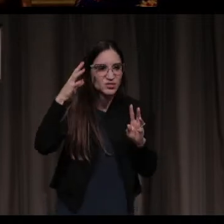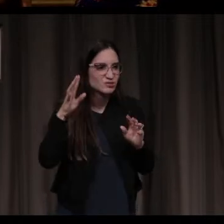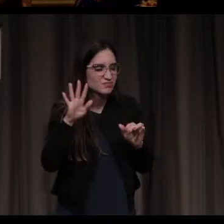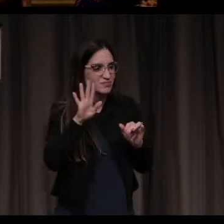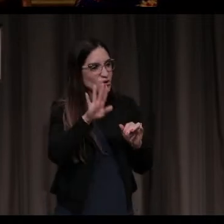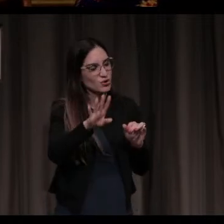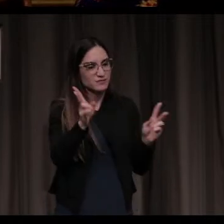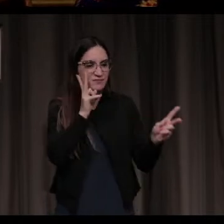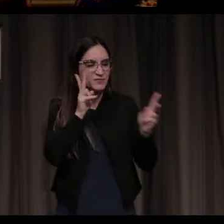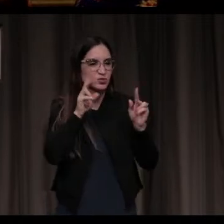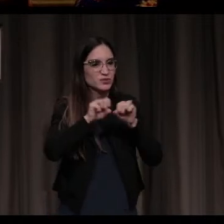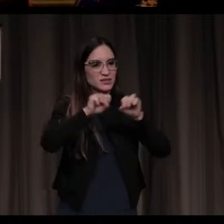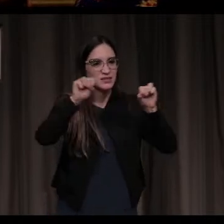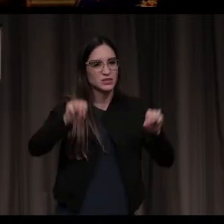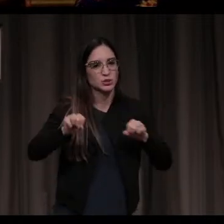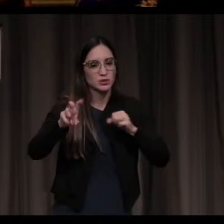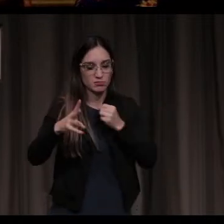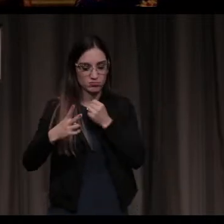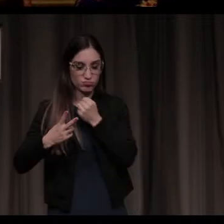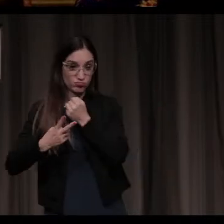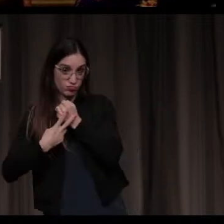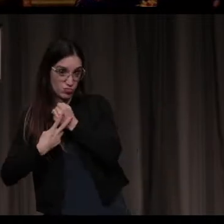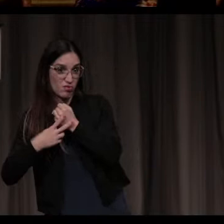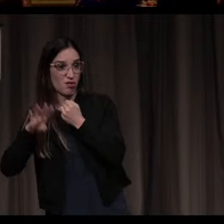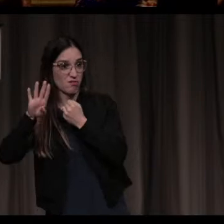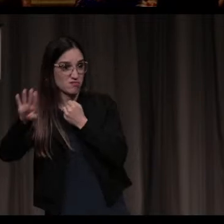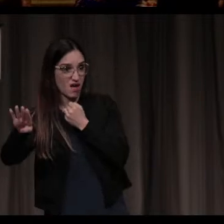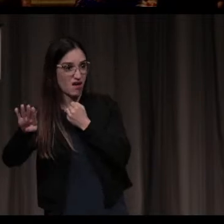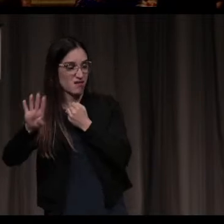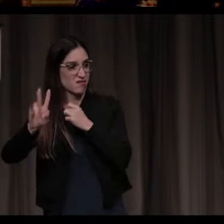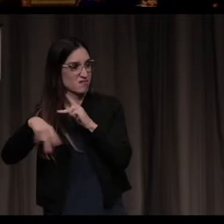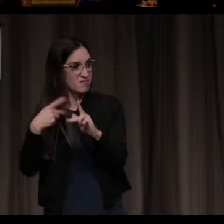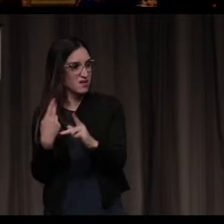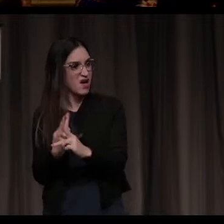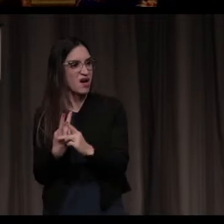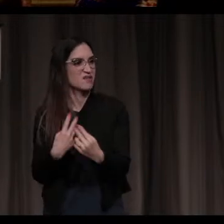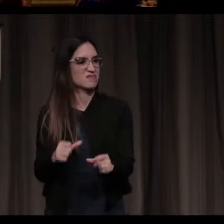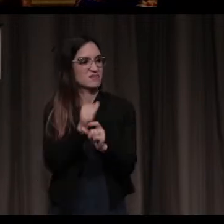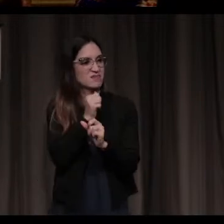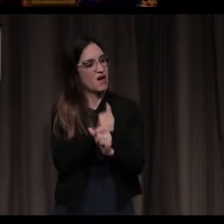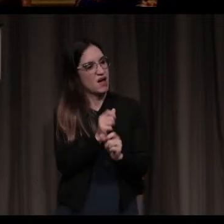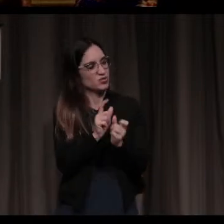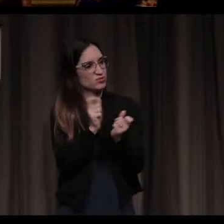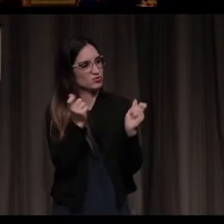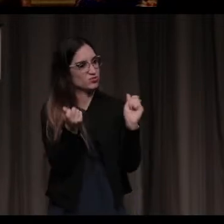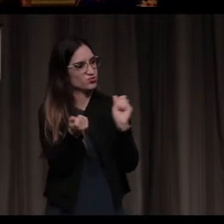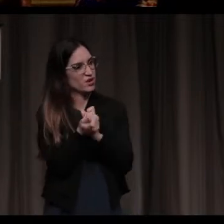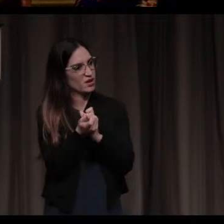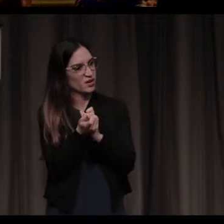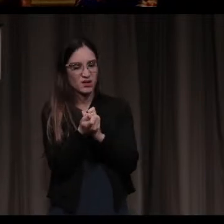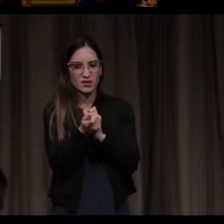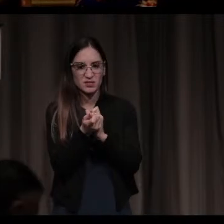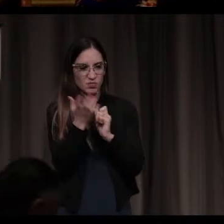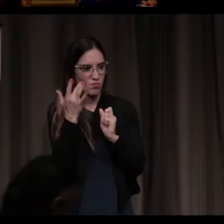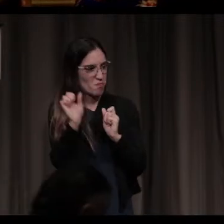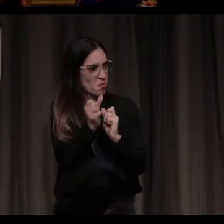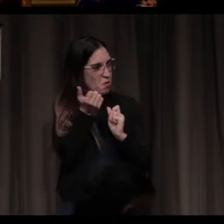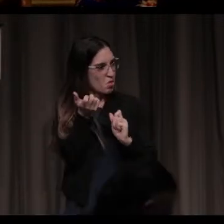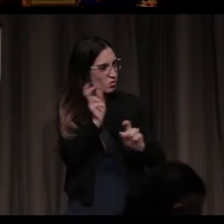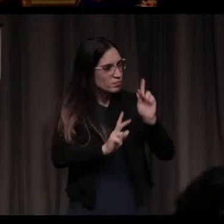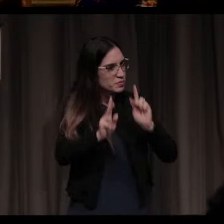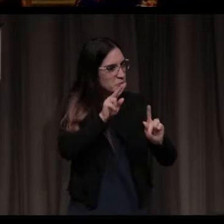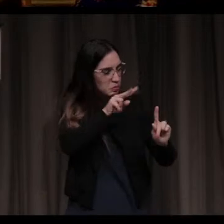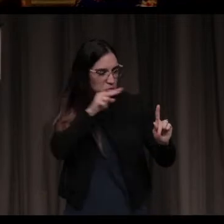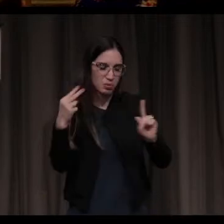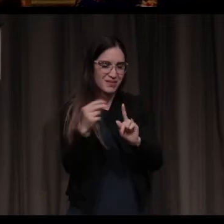system, you know, being preserved and not being, you know, watered down or changed because of outside fashion or outside art.